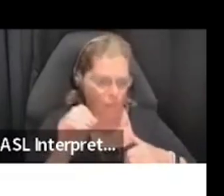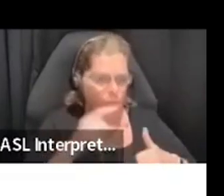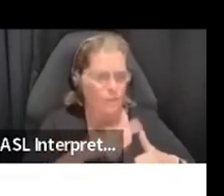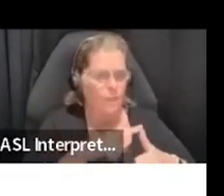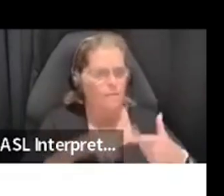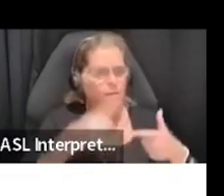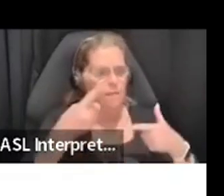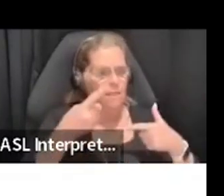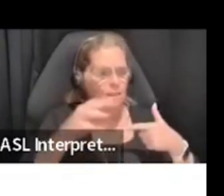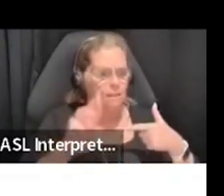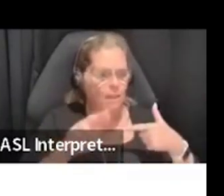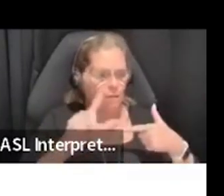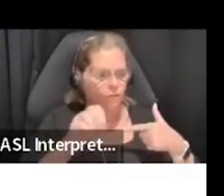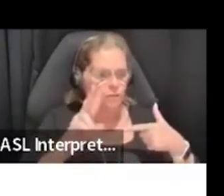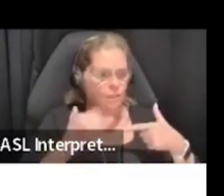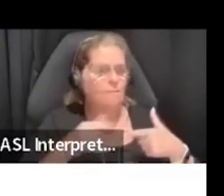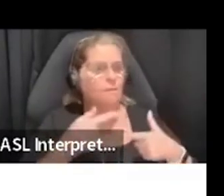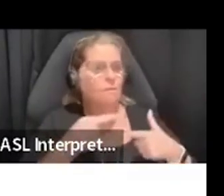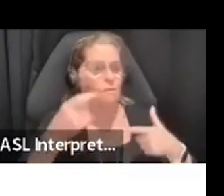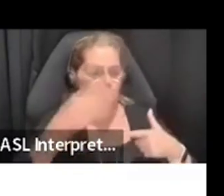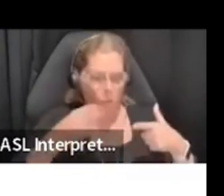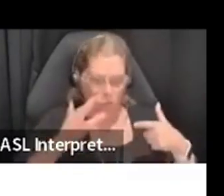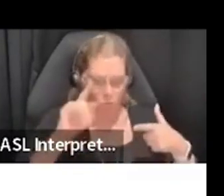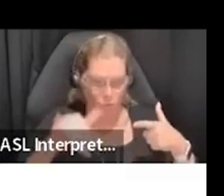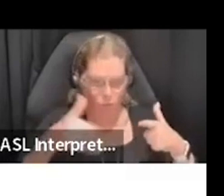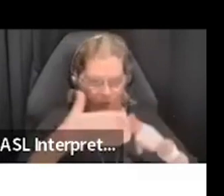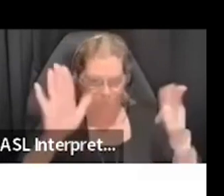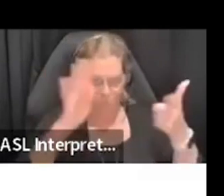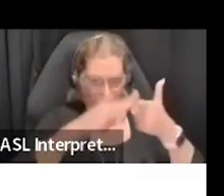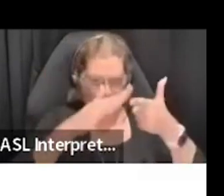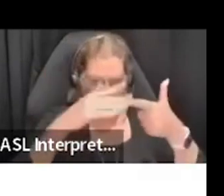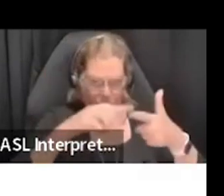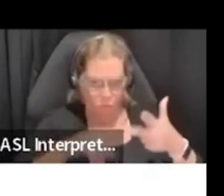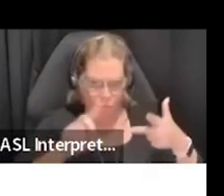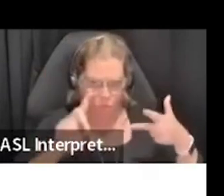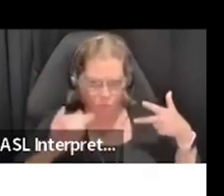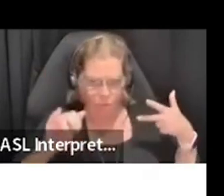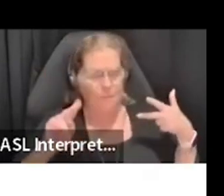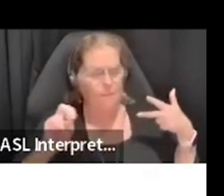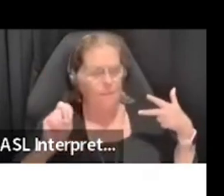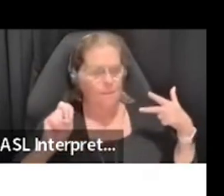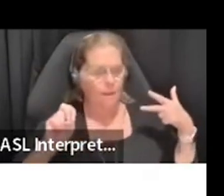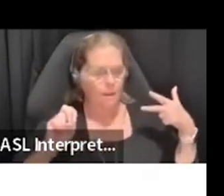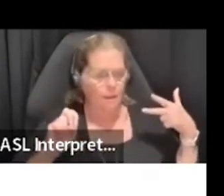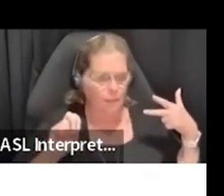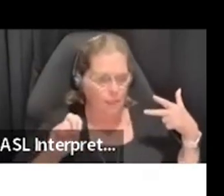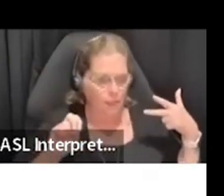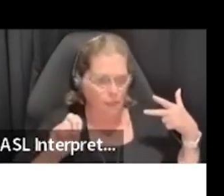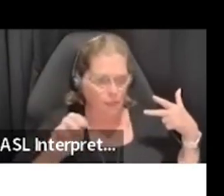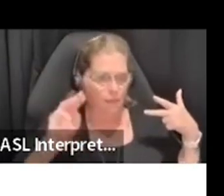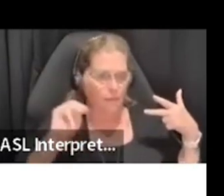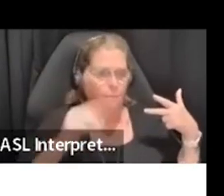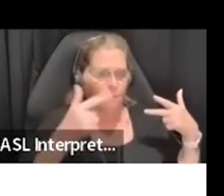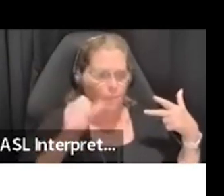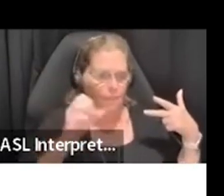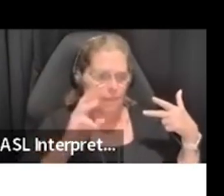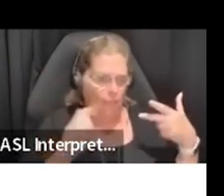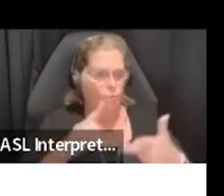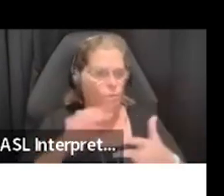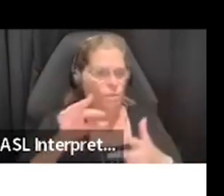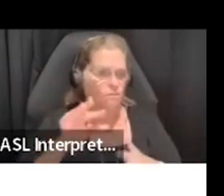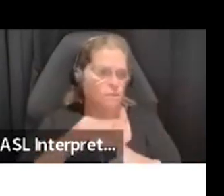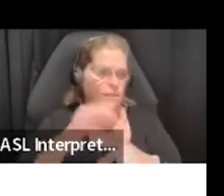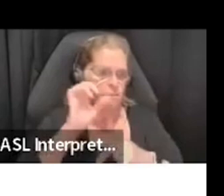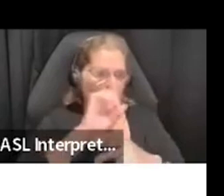from Baltimore City Public Schools. And we also have Diane McGowan, Director of Special Design Instruction and Compliance for Anne